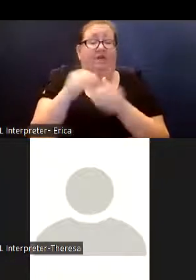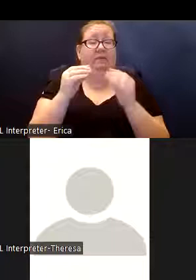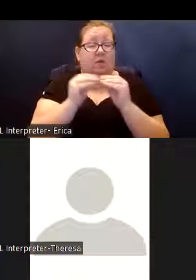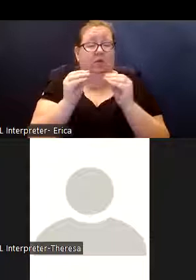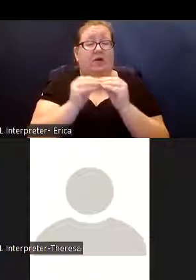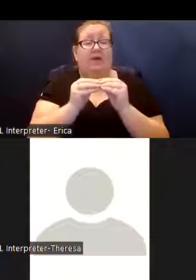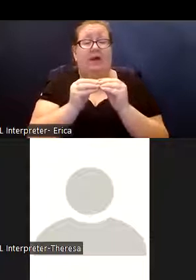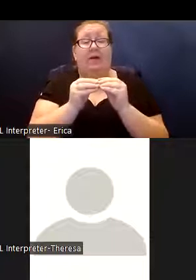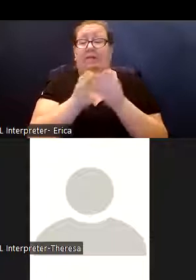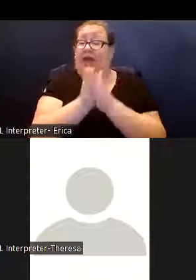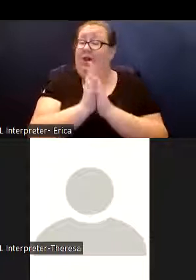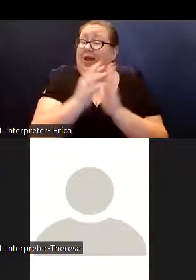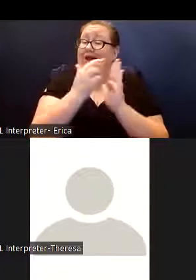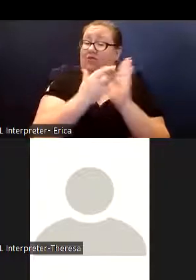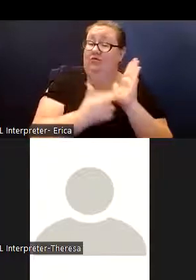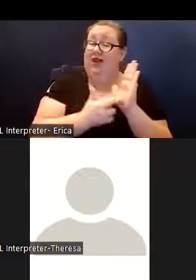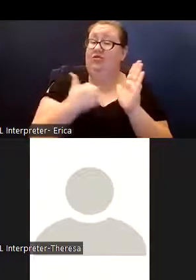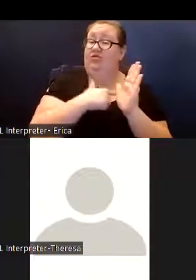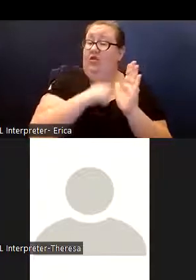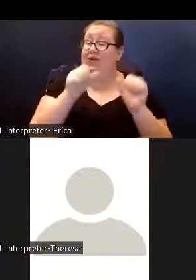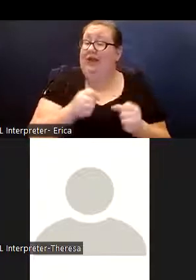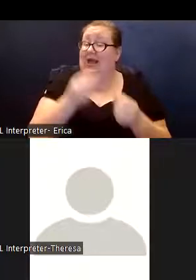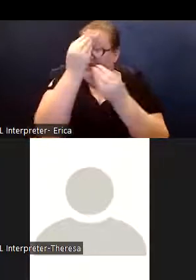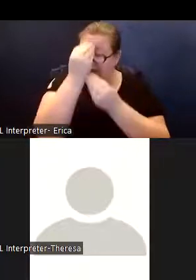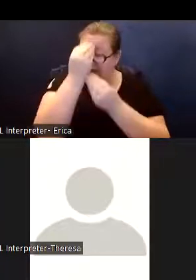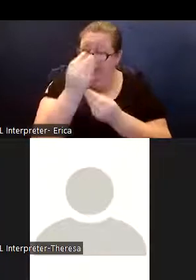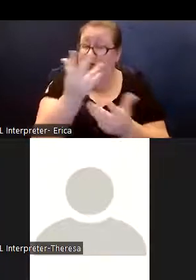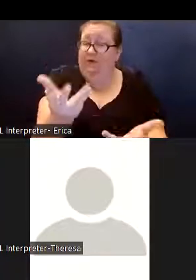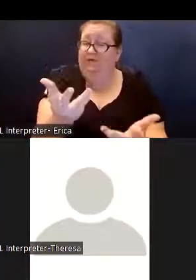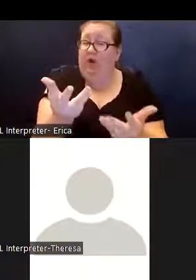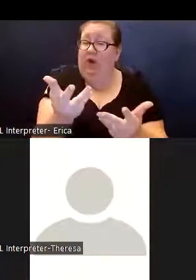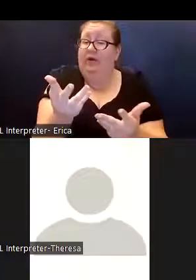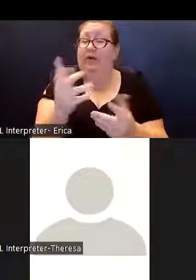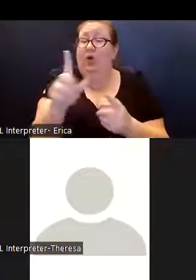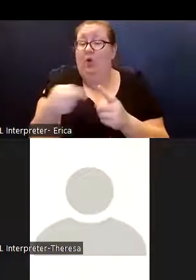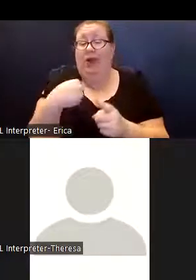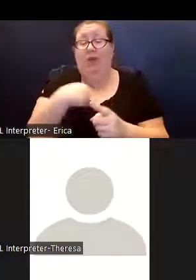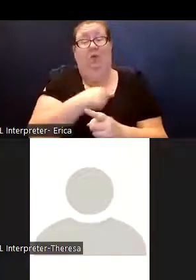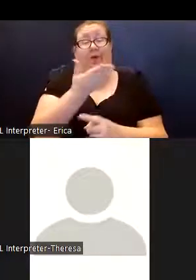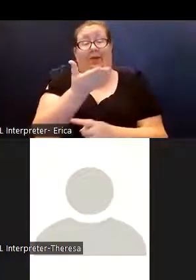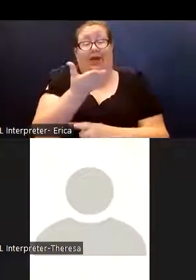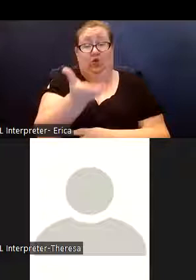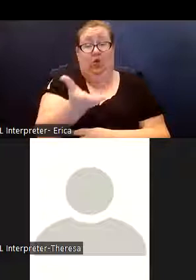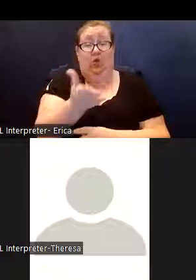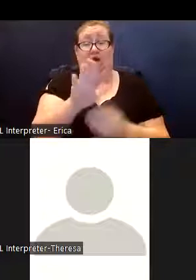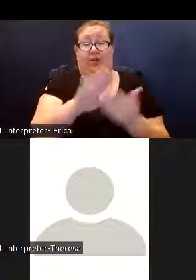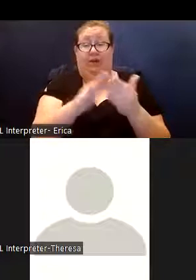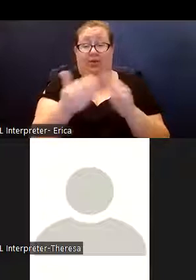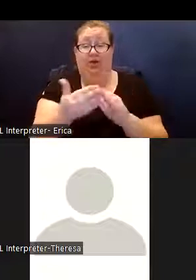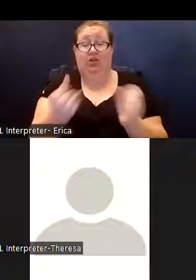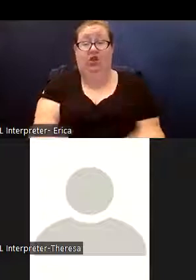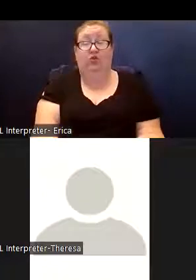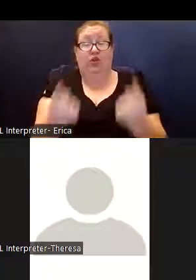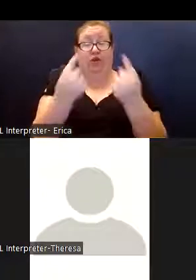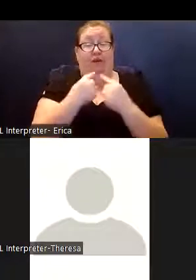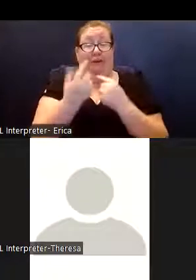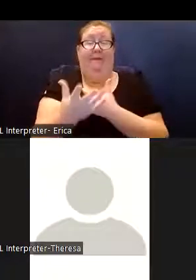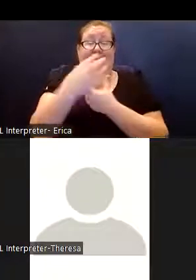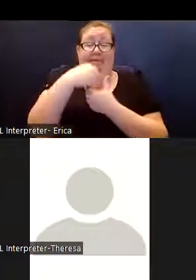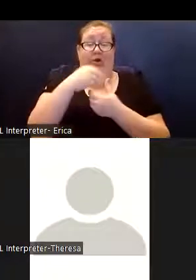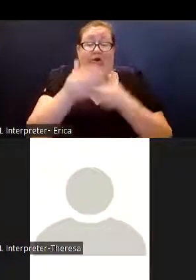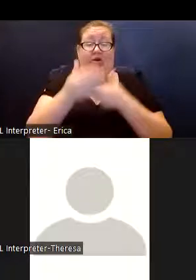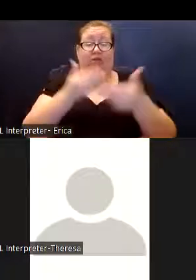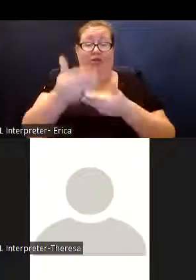to register so we can keep you informed as to when we'll be in your neighborhoods, and so you can come out and be part of this